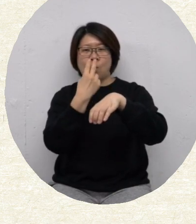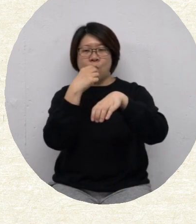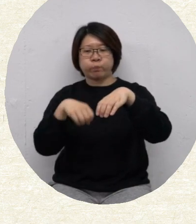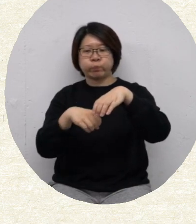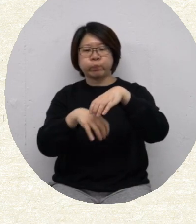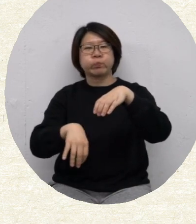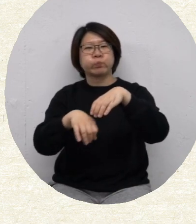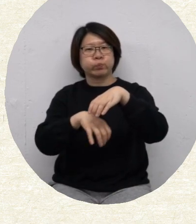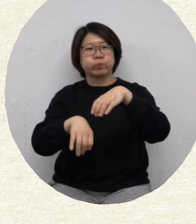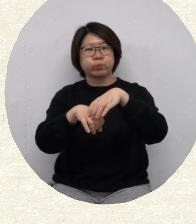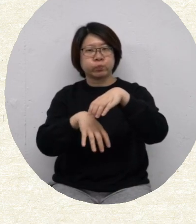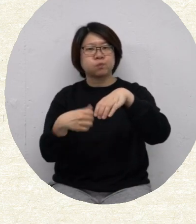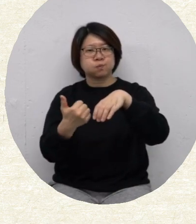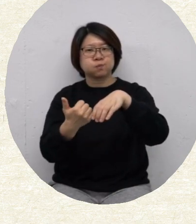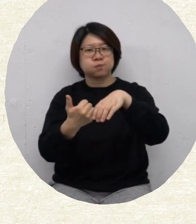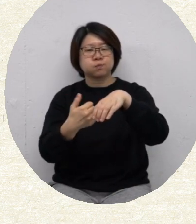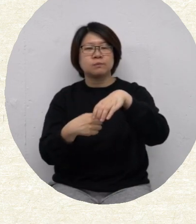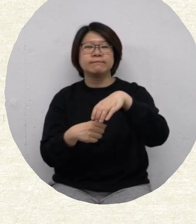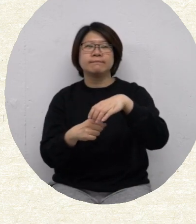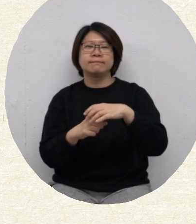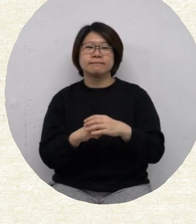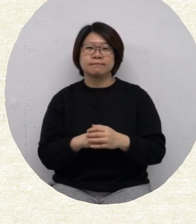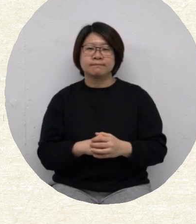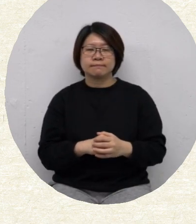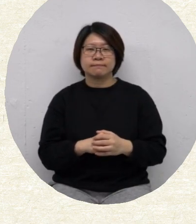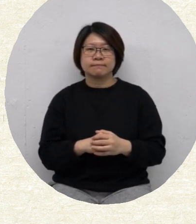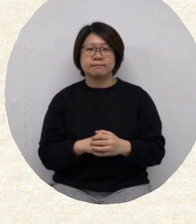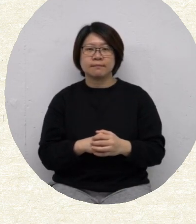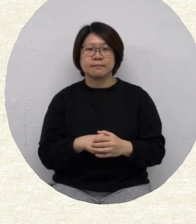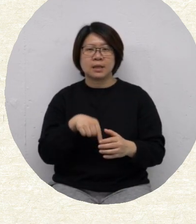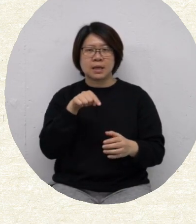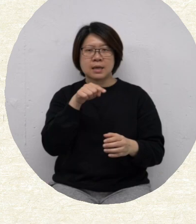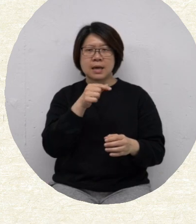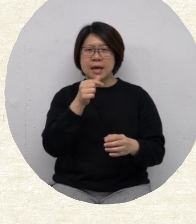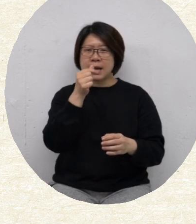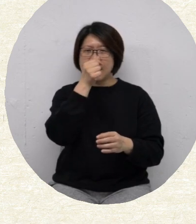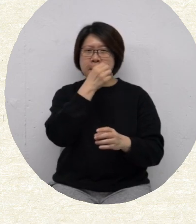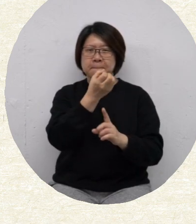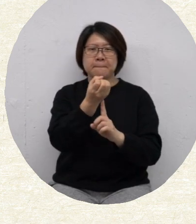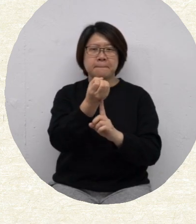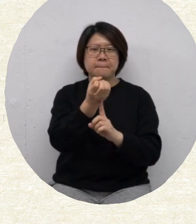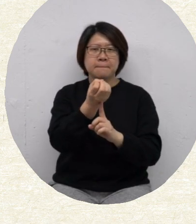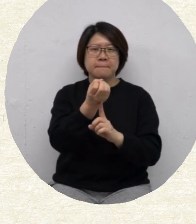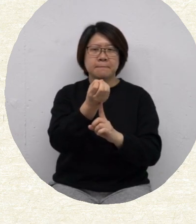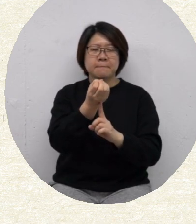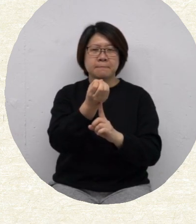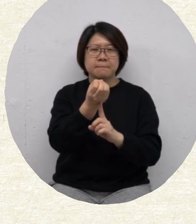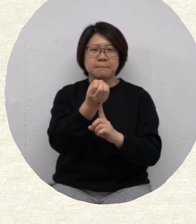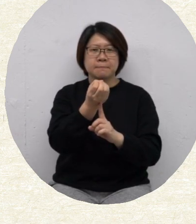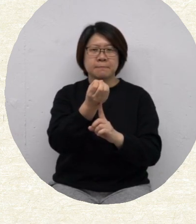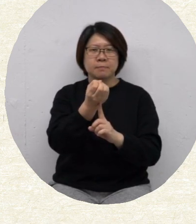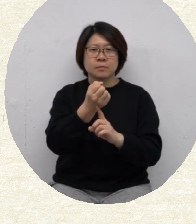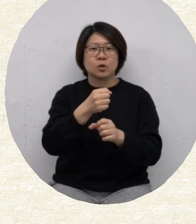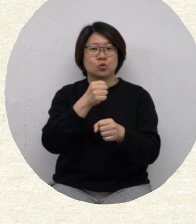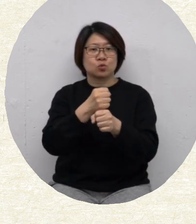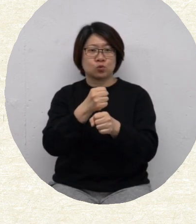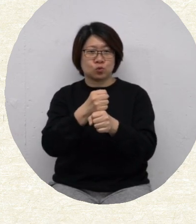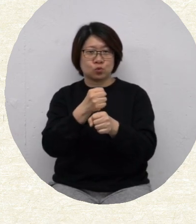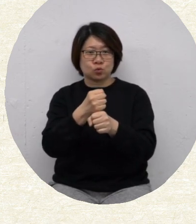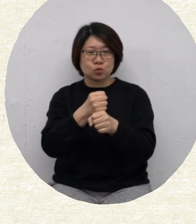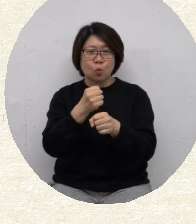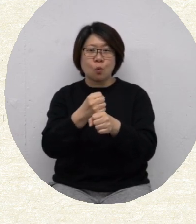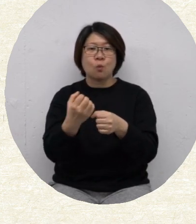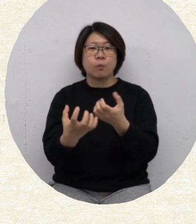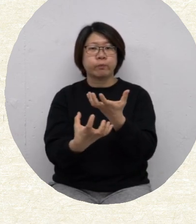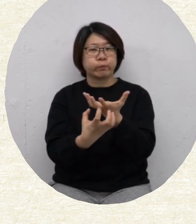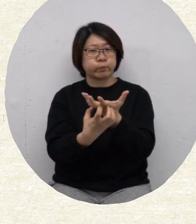For this particular piece, the process began with making the plaster mold from an actual plastic container, as you can